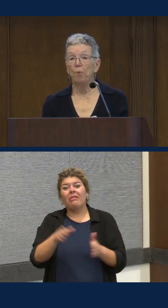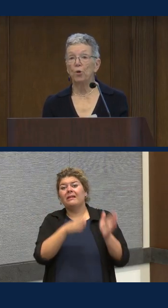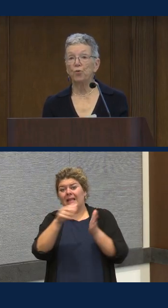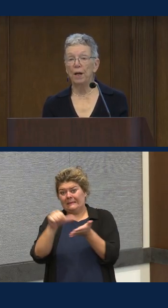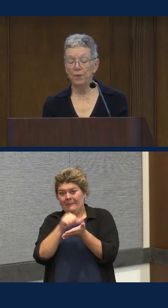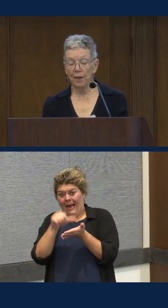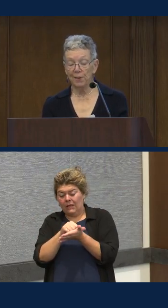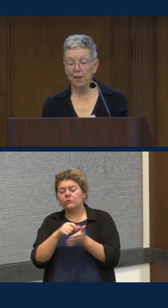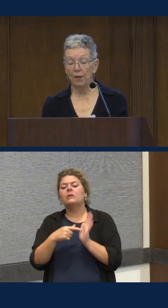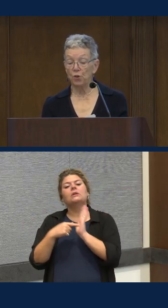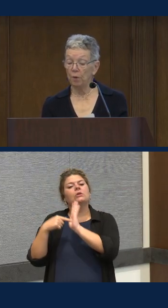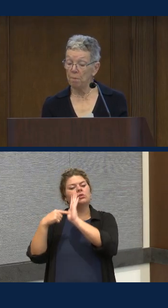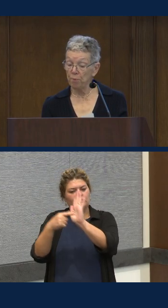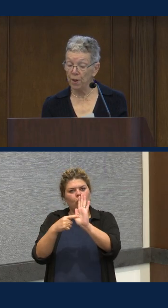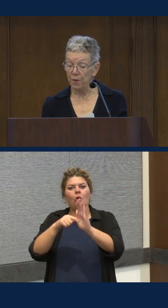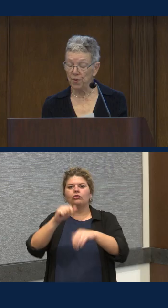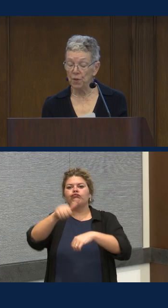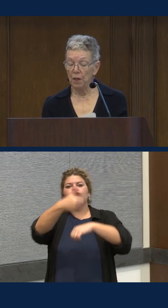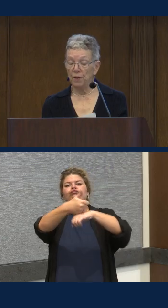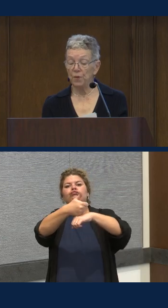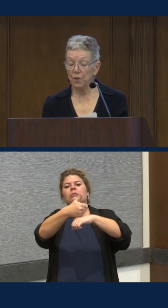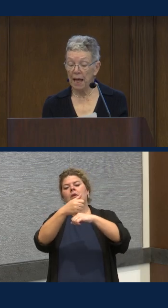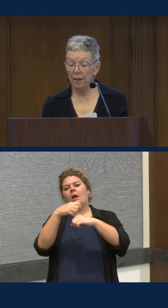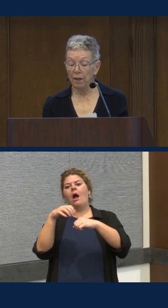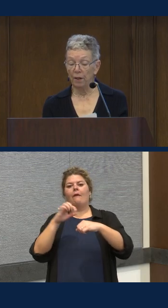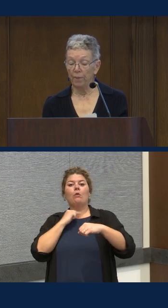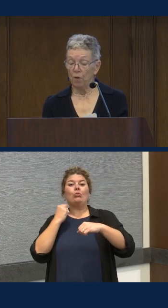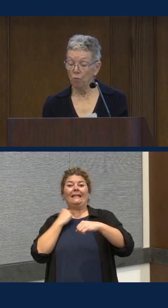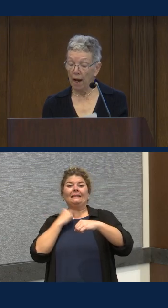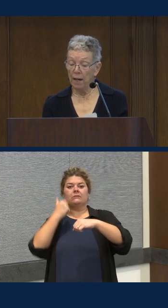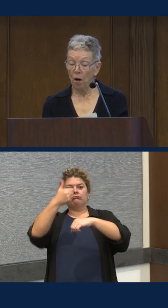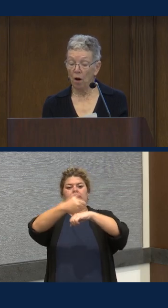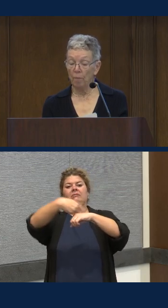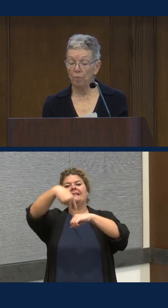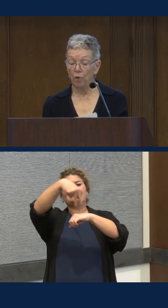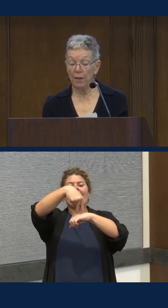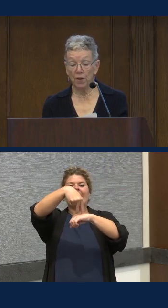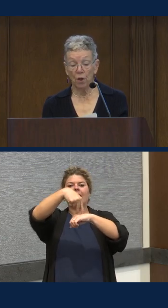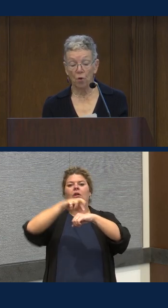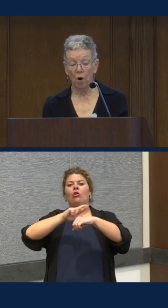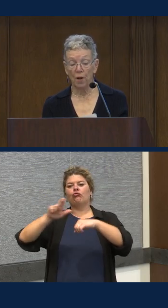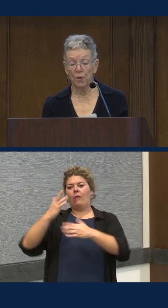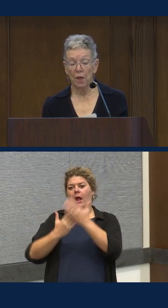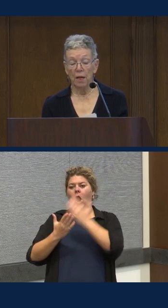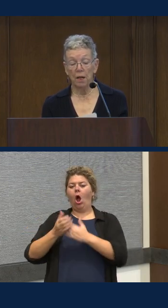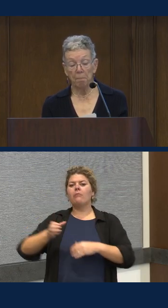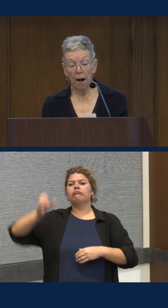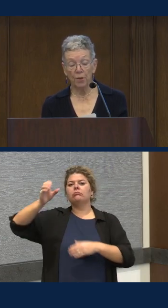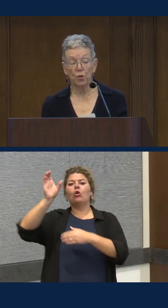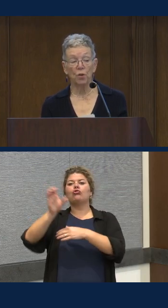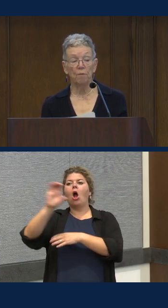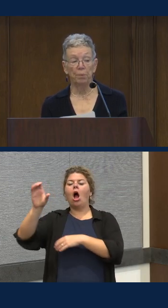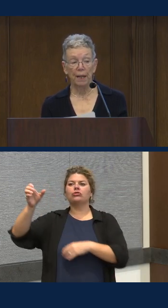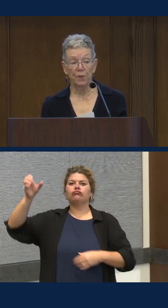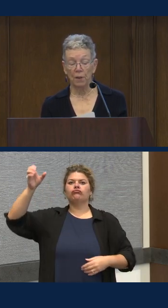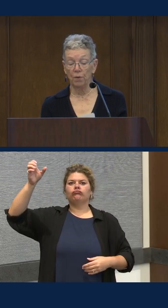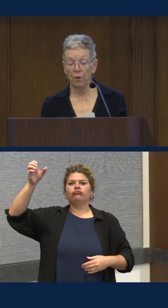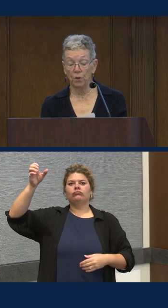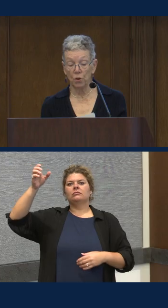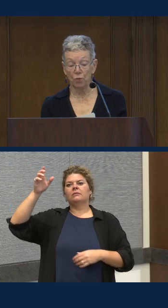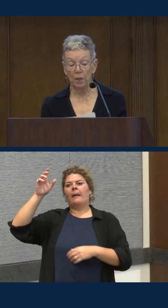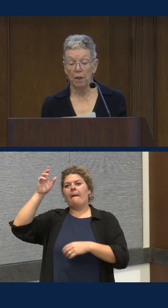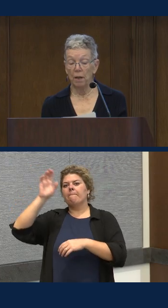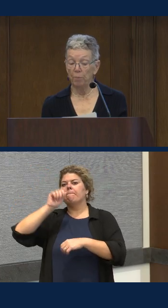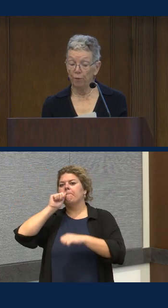page portrays a statue of a priest standing, right arm raising a cross in a posture of blessing